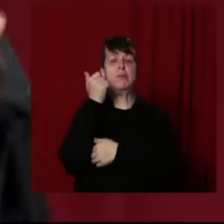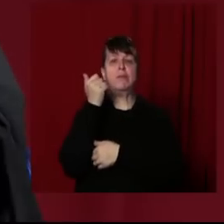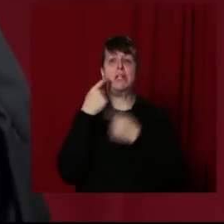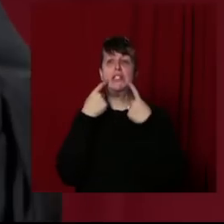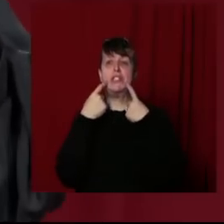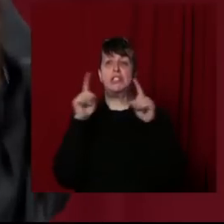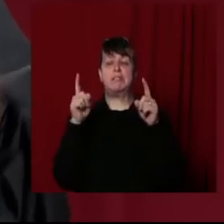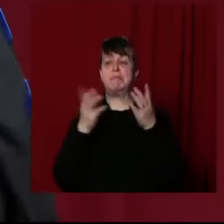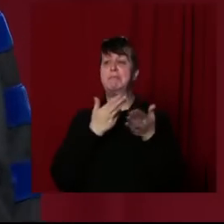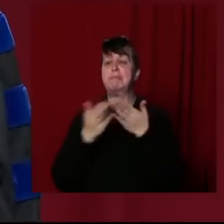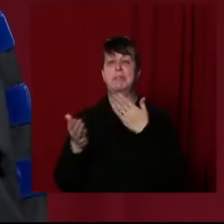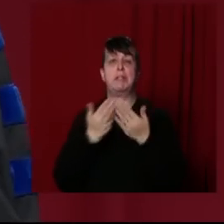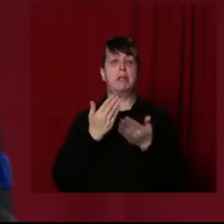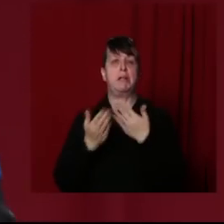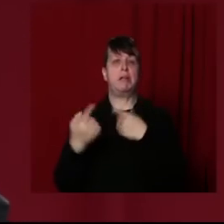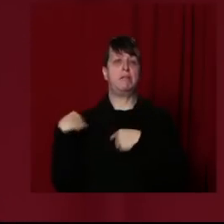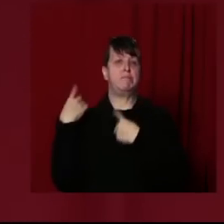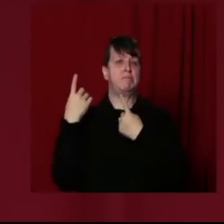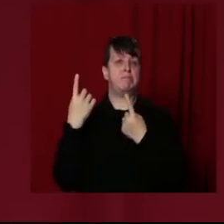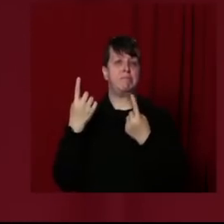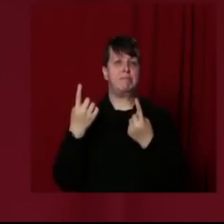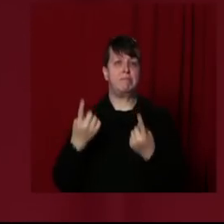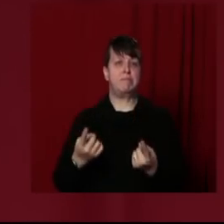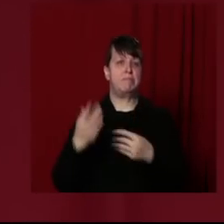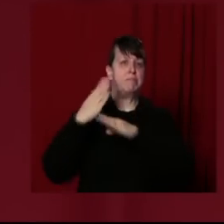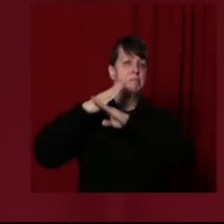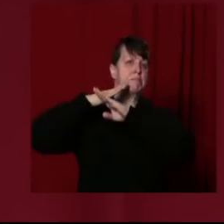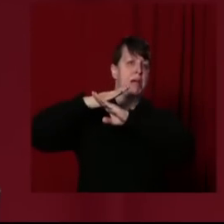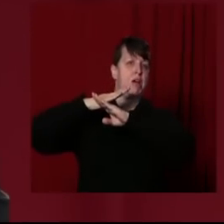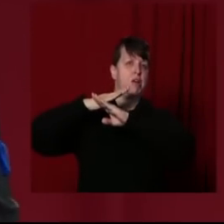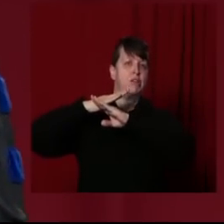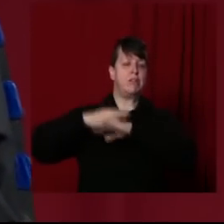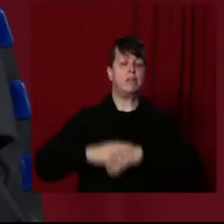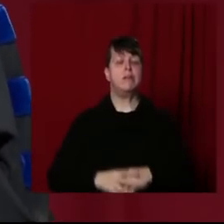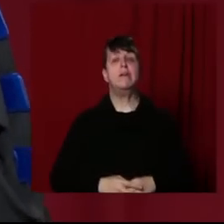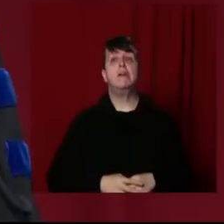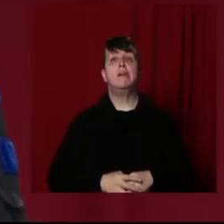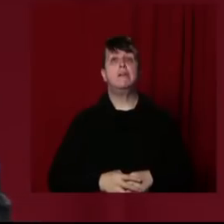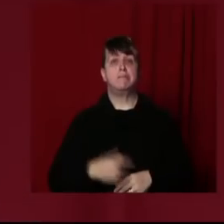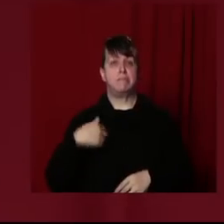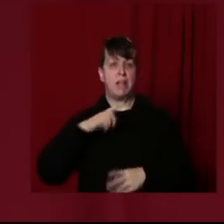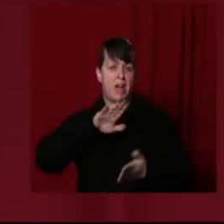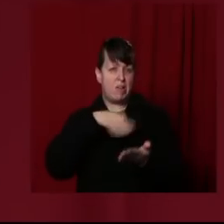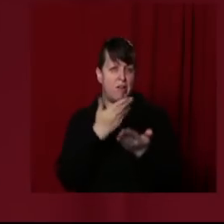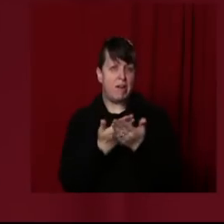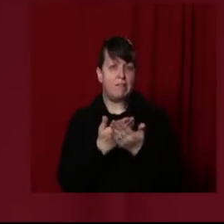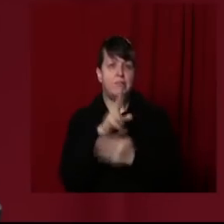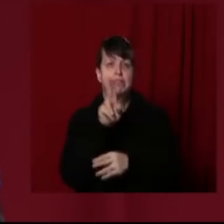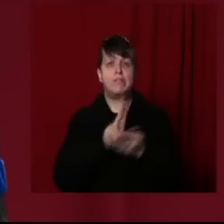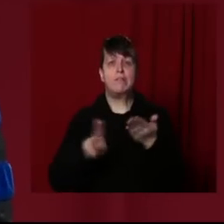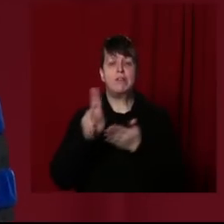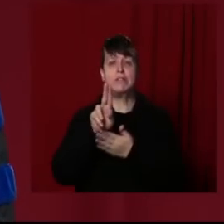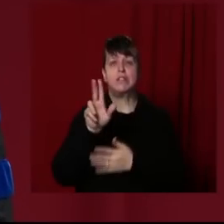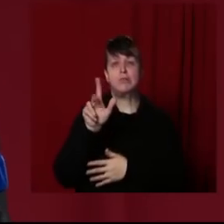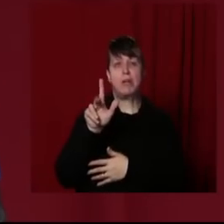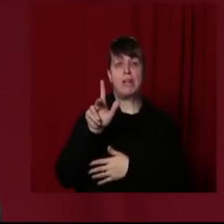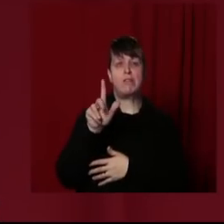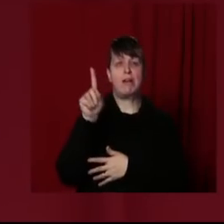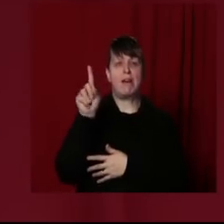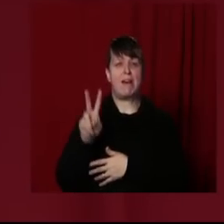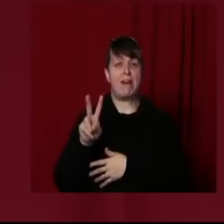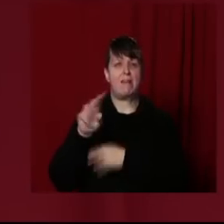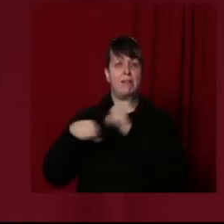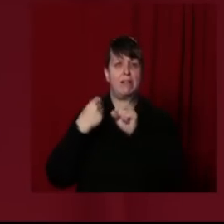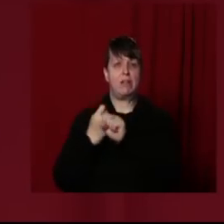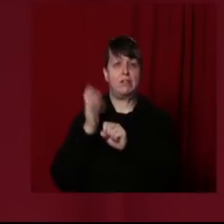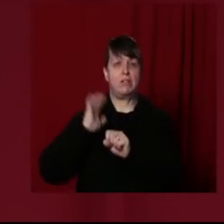of historic and systemic barriers. When I came to the university 23 and a half years ago, I did not know